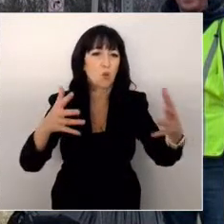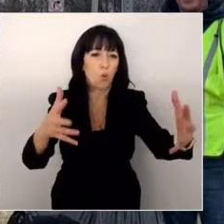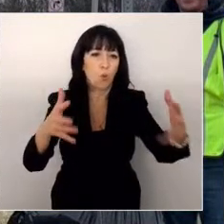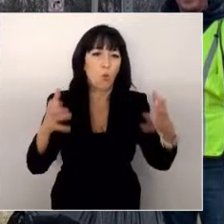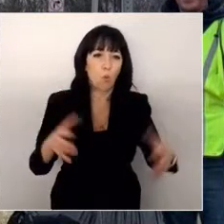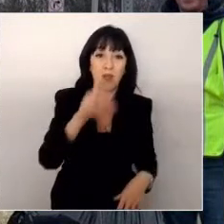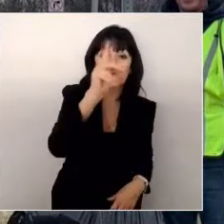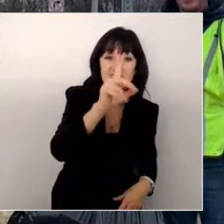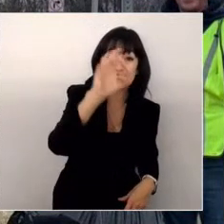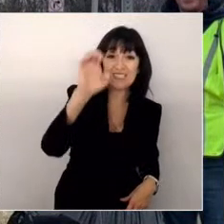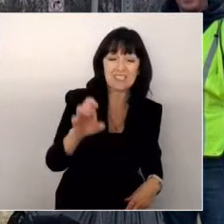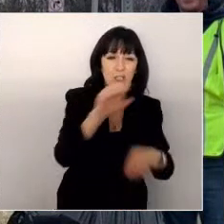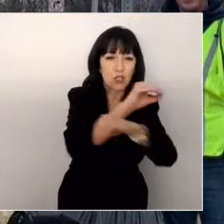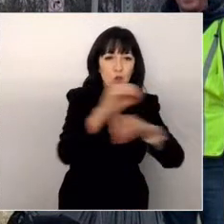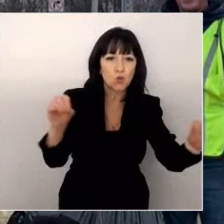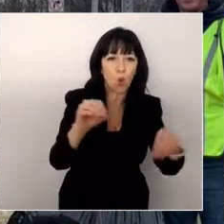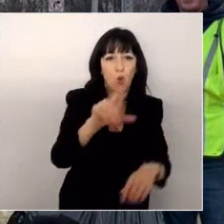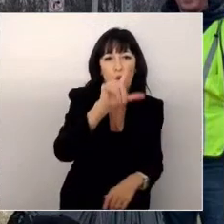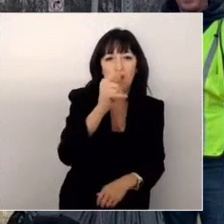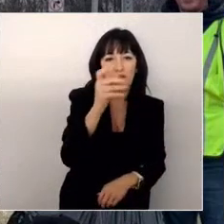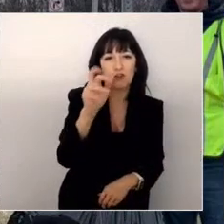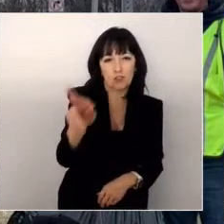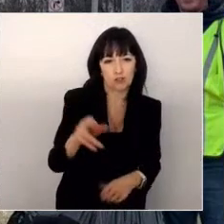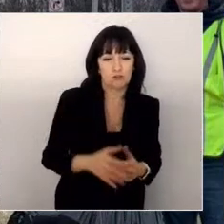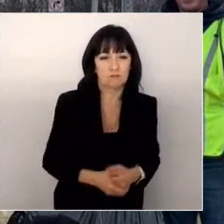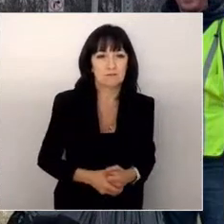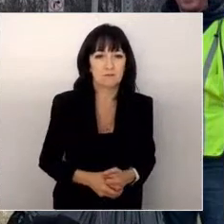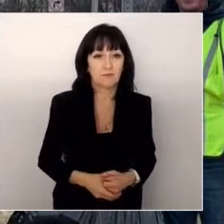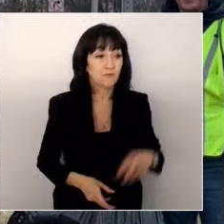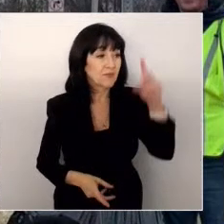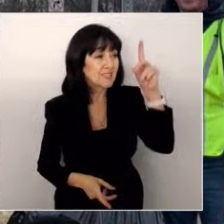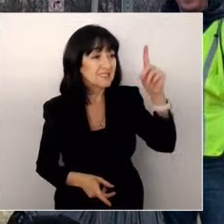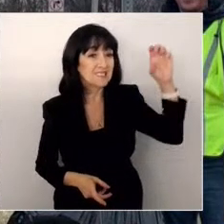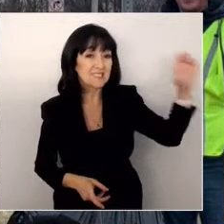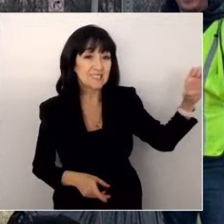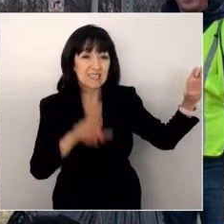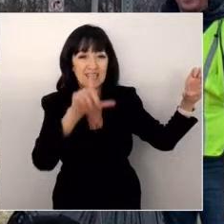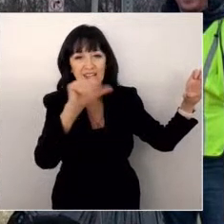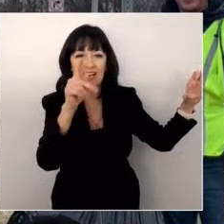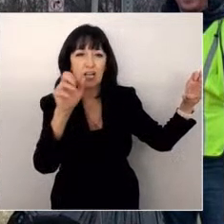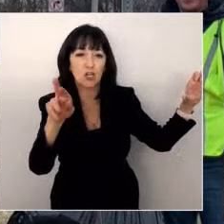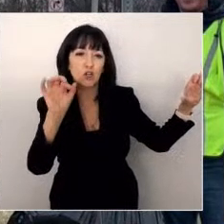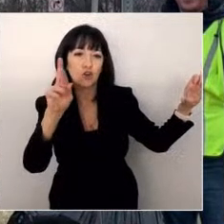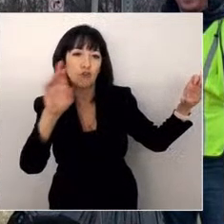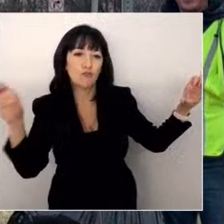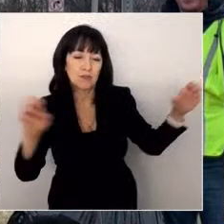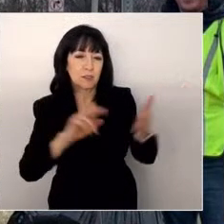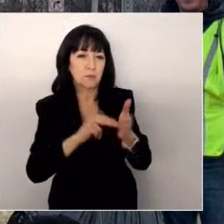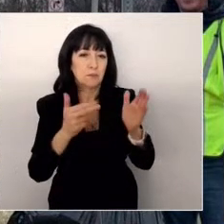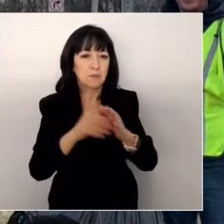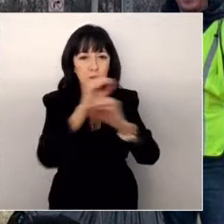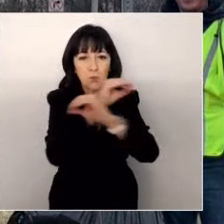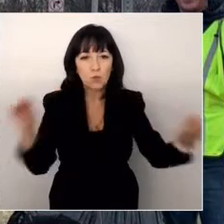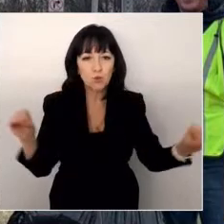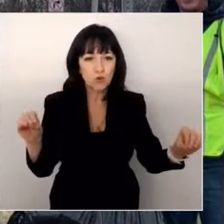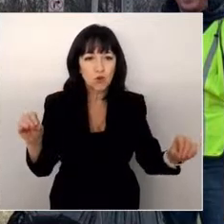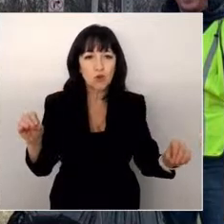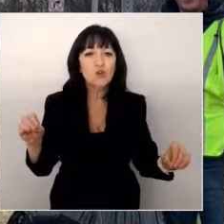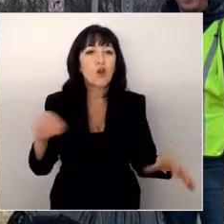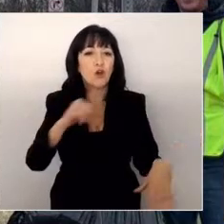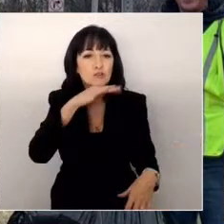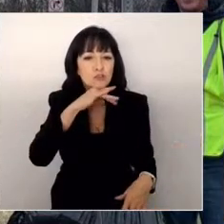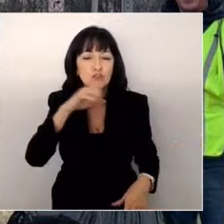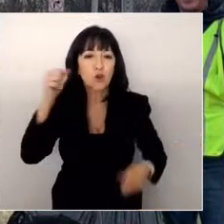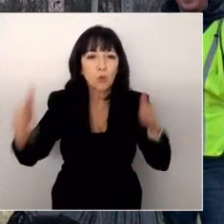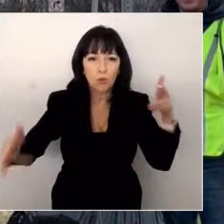litter-free. That's our slogan. And I'm determined, almost single-handedly, to help clean up our highways and byways. Help us out in your